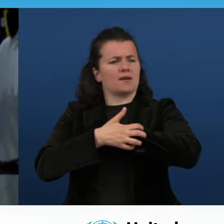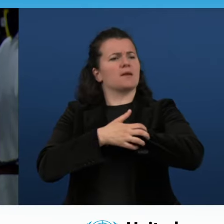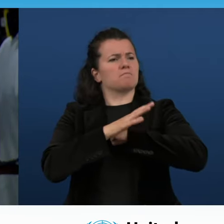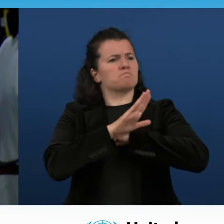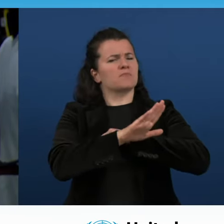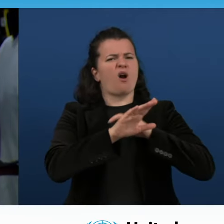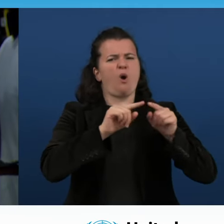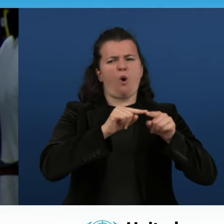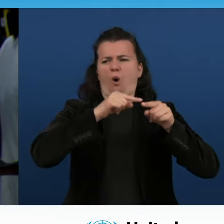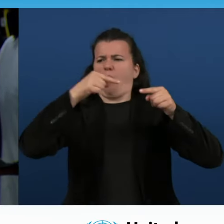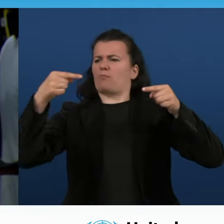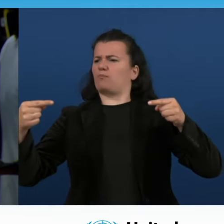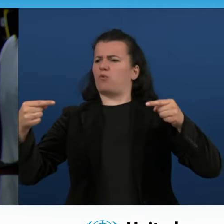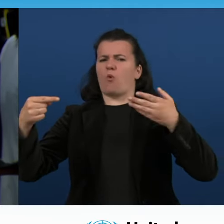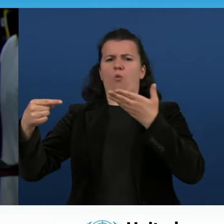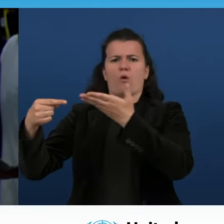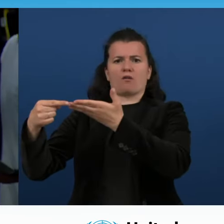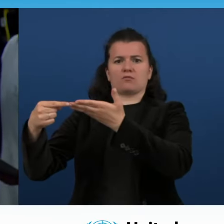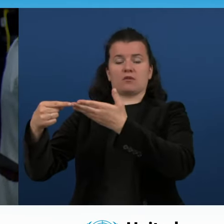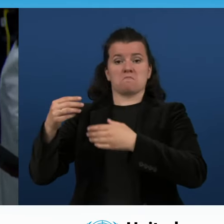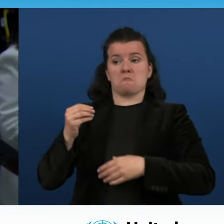abundance, you wouldn't be wrong.